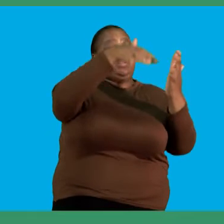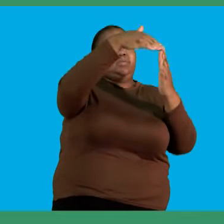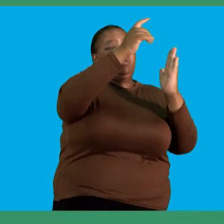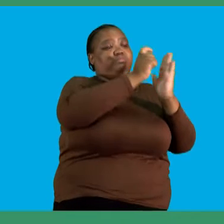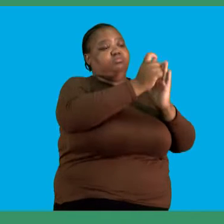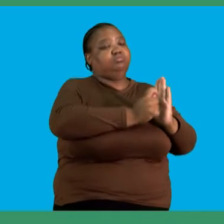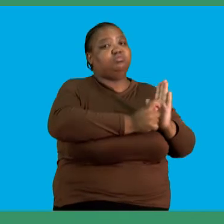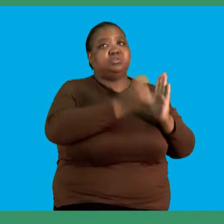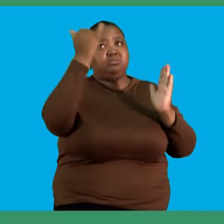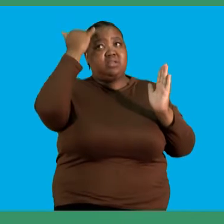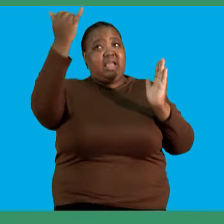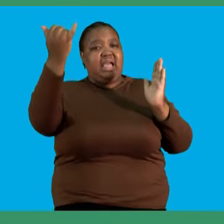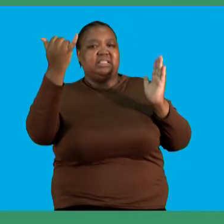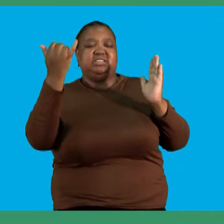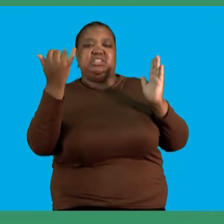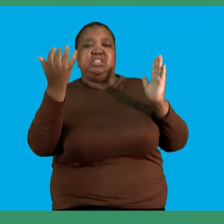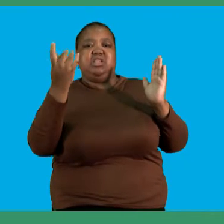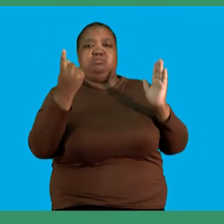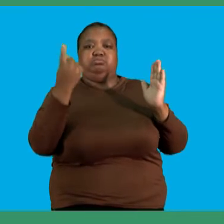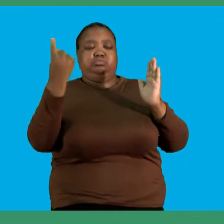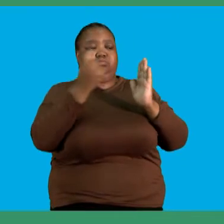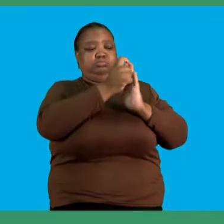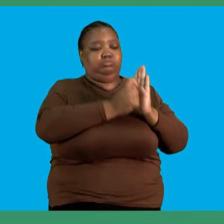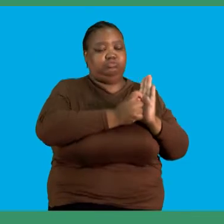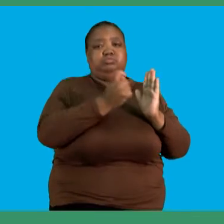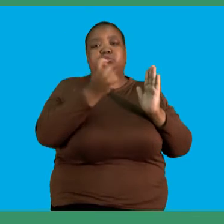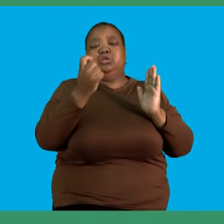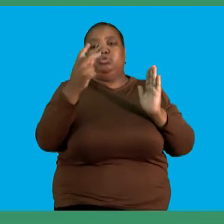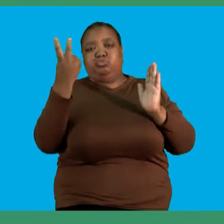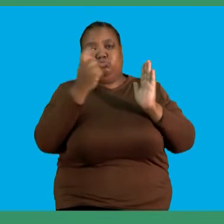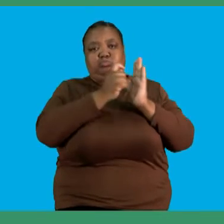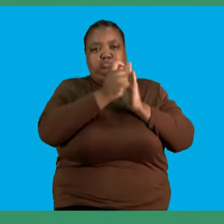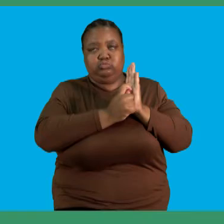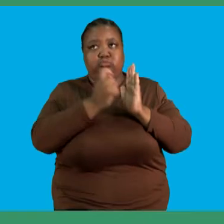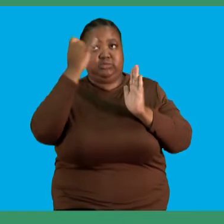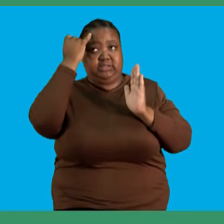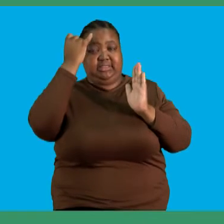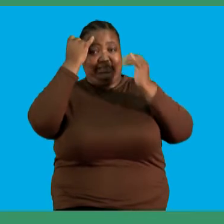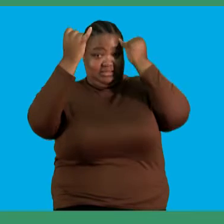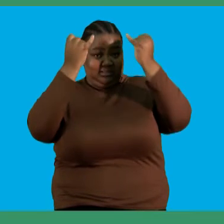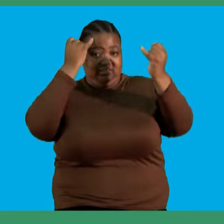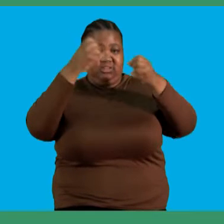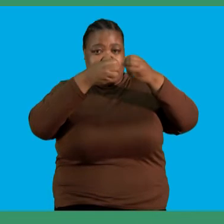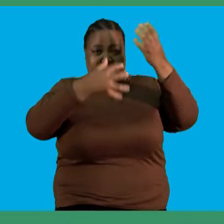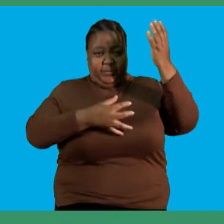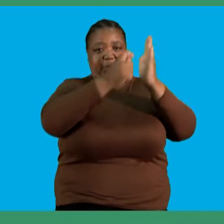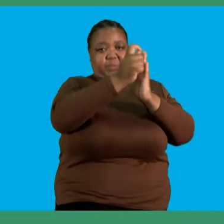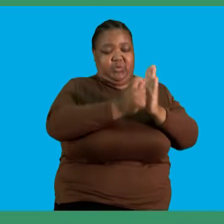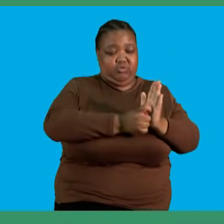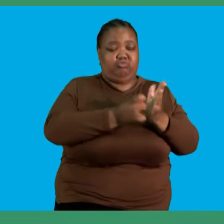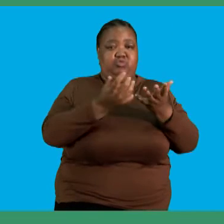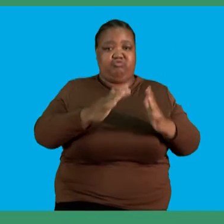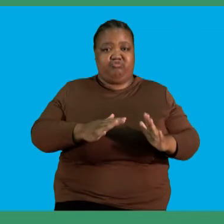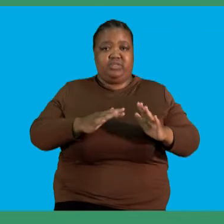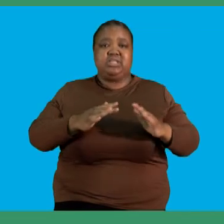using this flip chart. So maybe idea number 1 would be noted here, idea number 2 would be noted, idea number 3, and then when